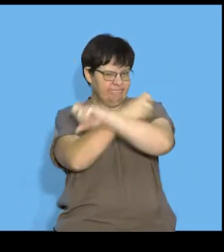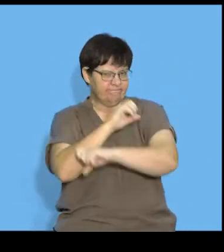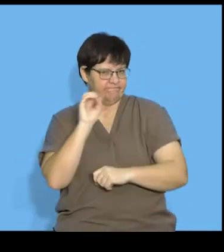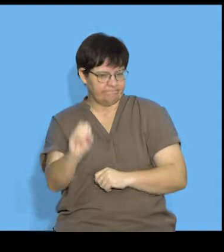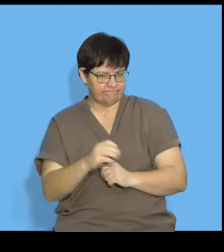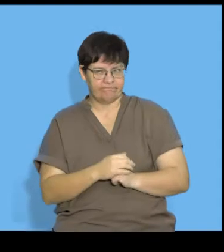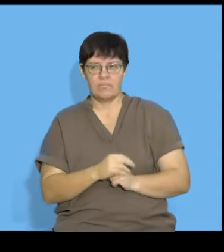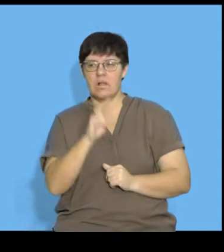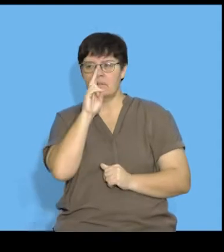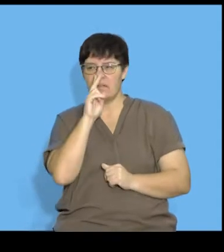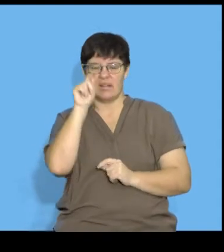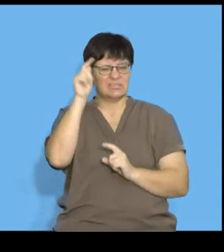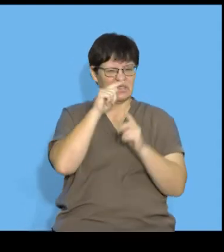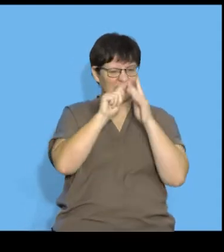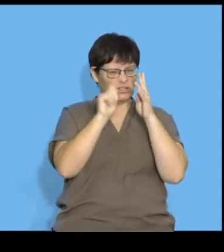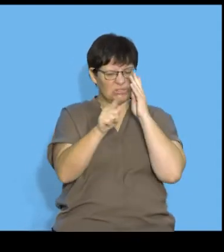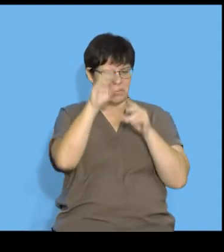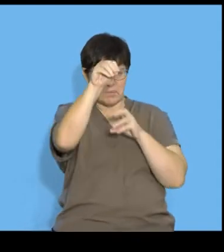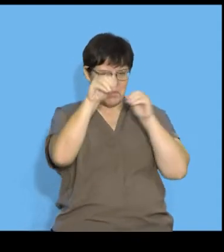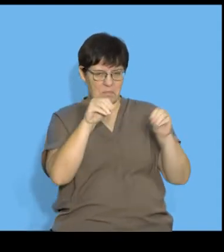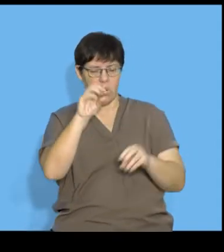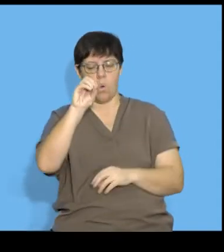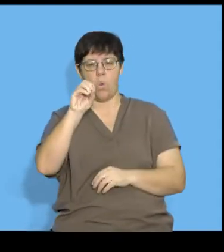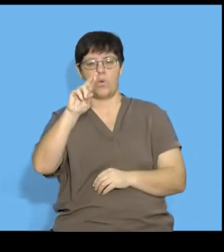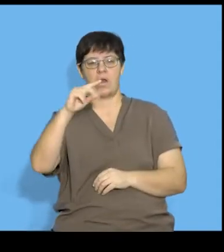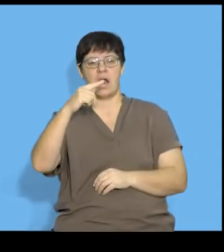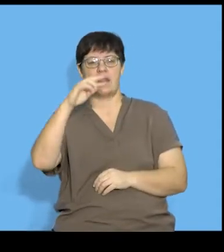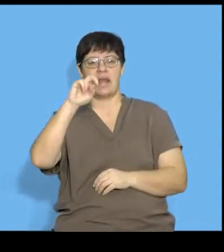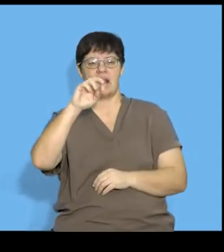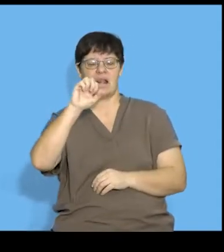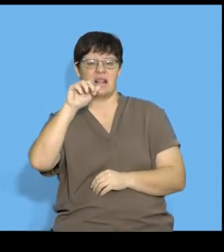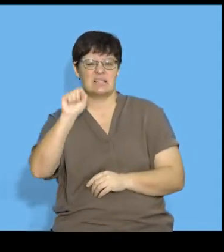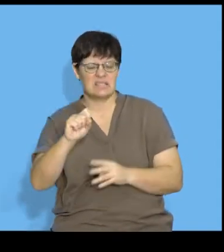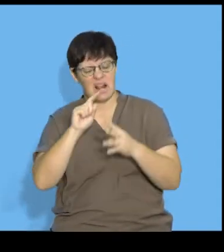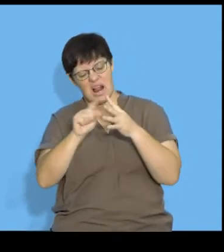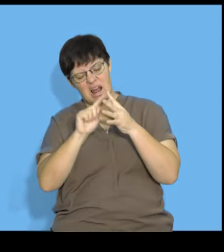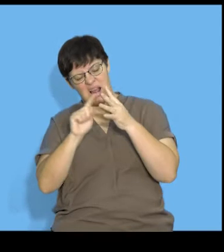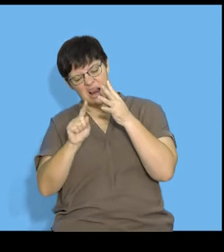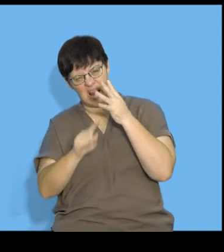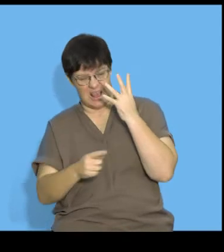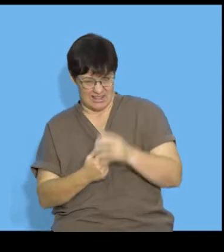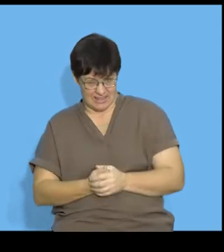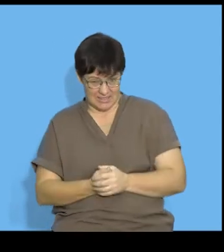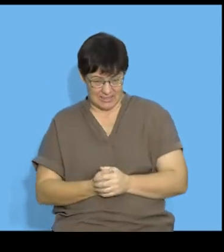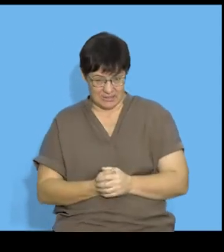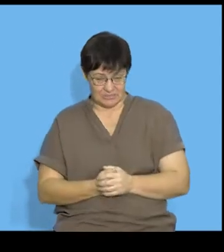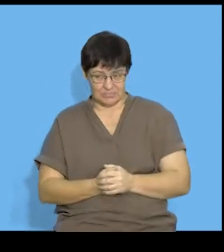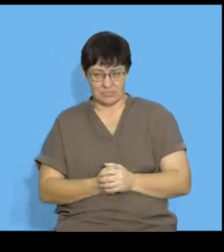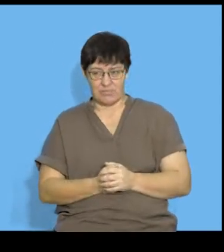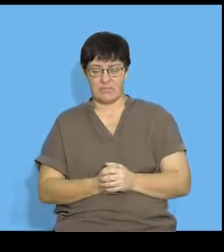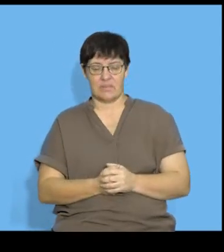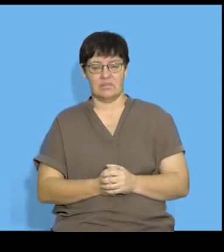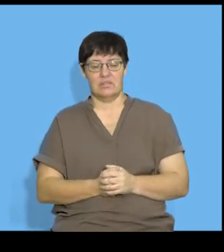going to see all these different organelles, endoplasmic reticulum, Golgi body, etc.